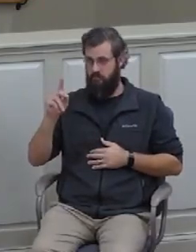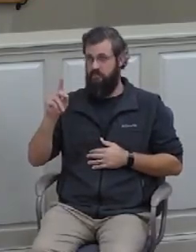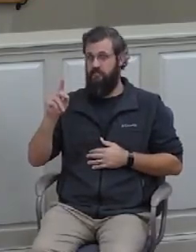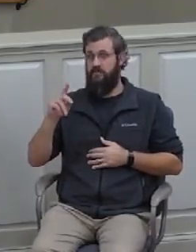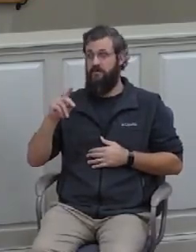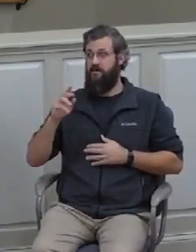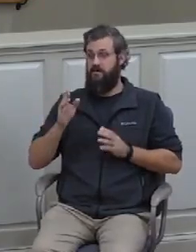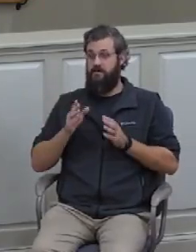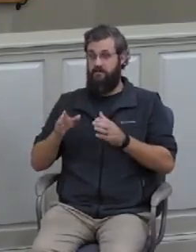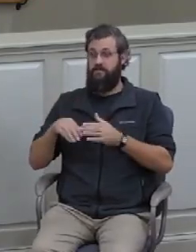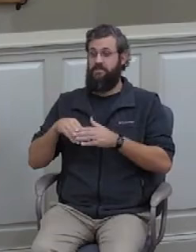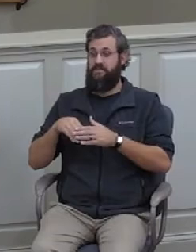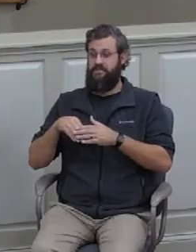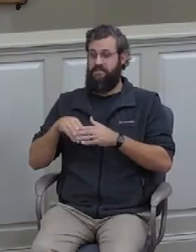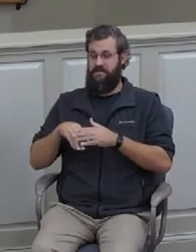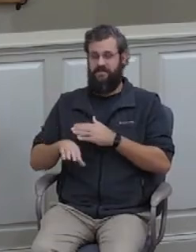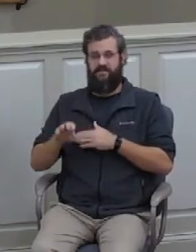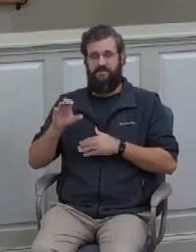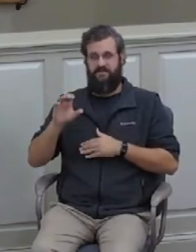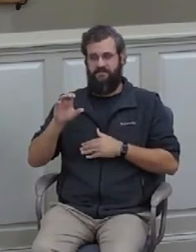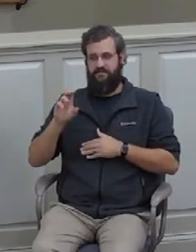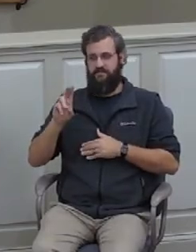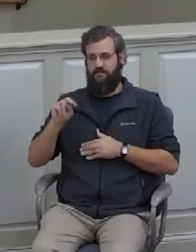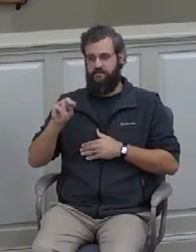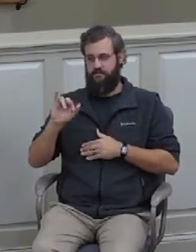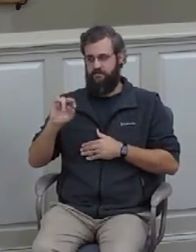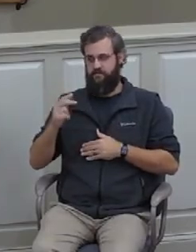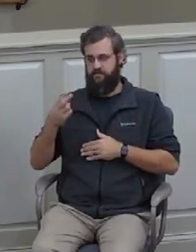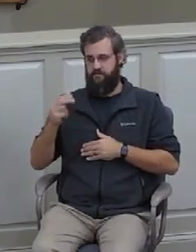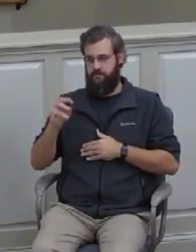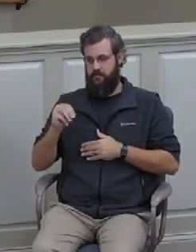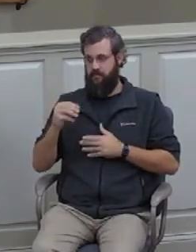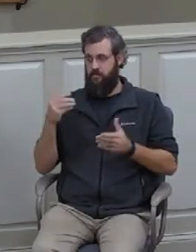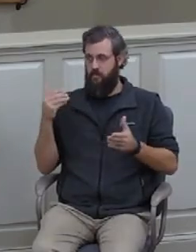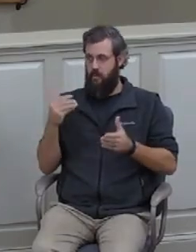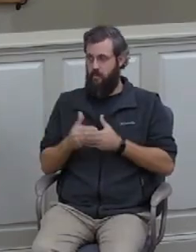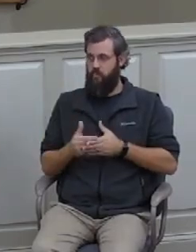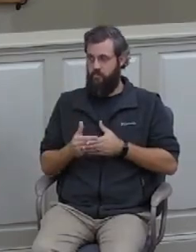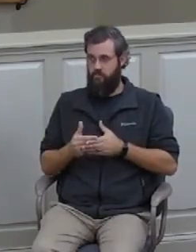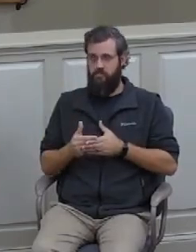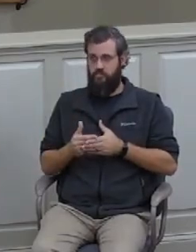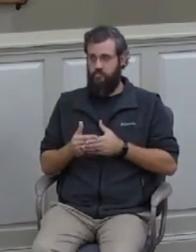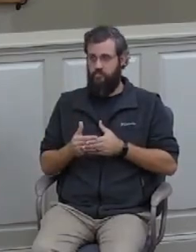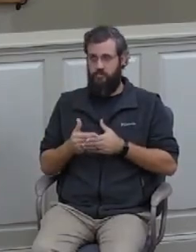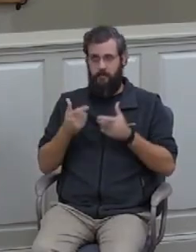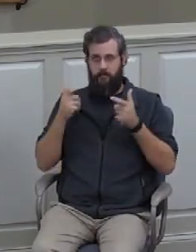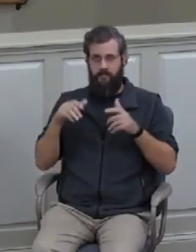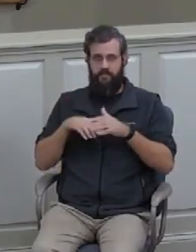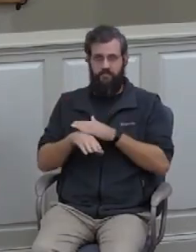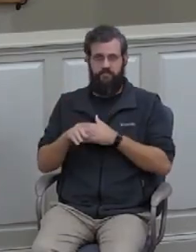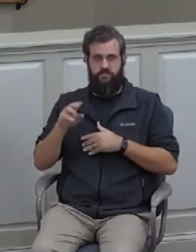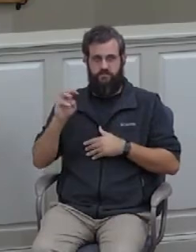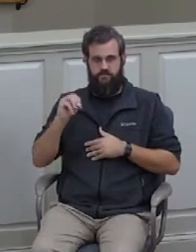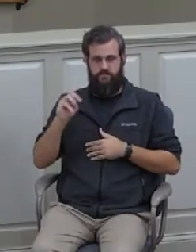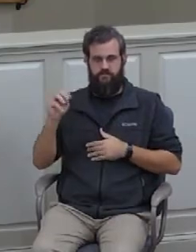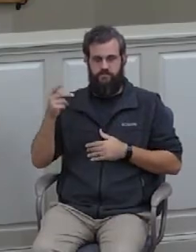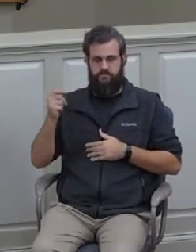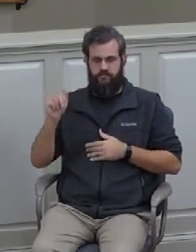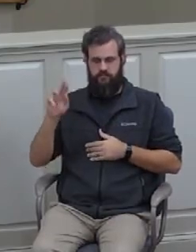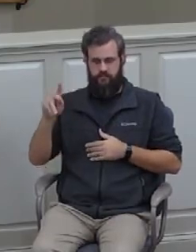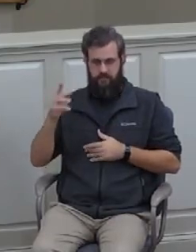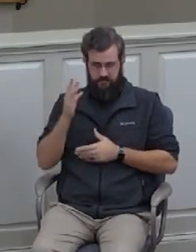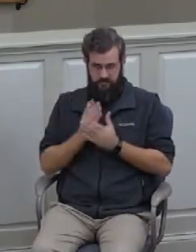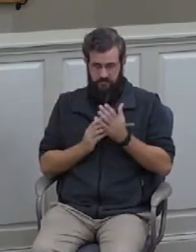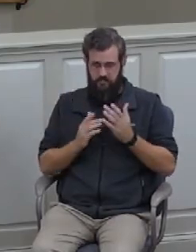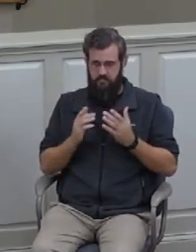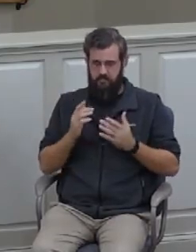entranceway to this road on the Cunningham Way is extremely close to the main entranceway to Millennium Park. There have been some citizens who've raised